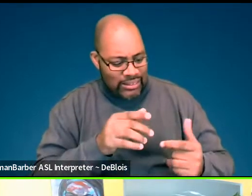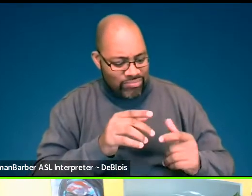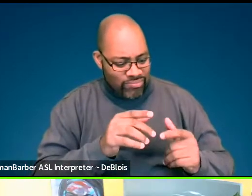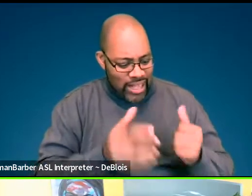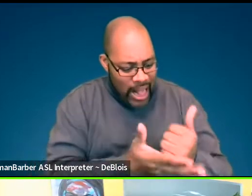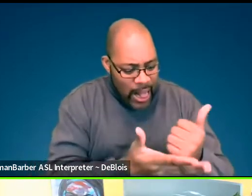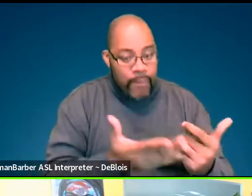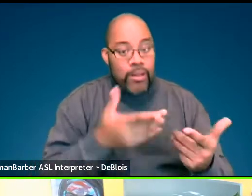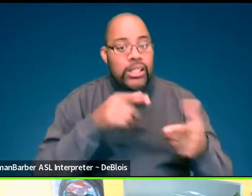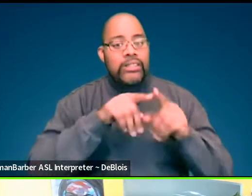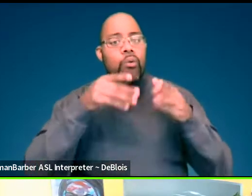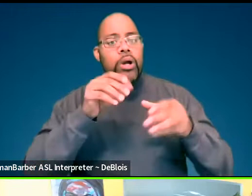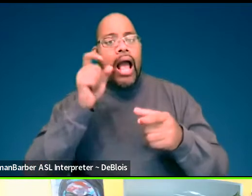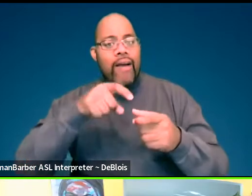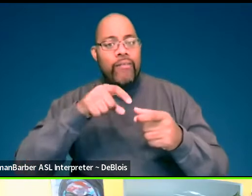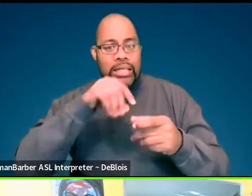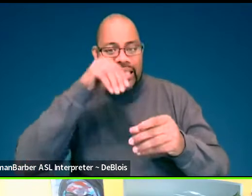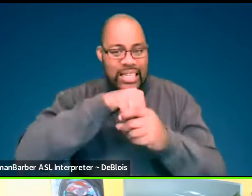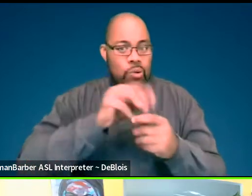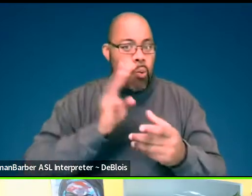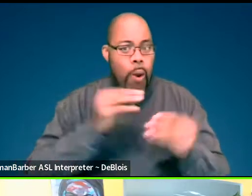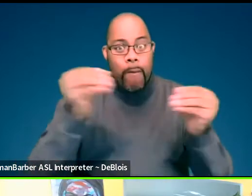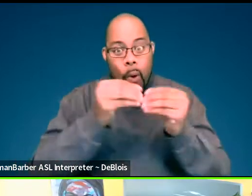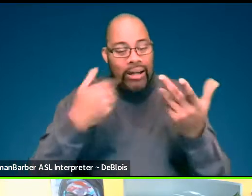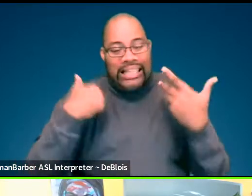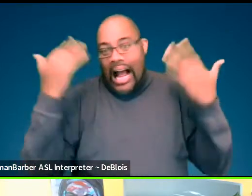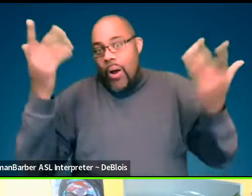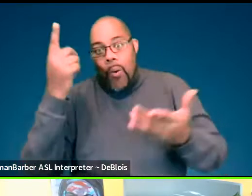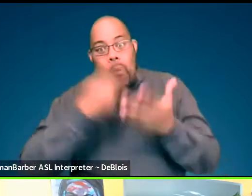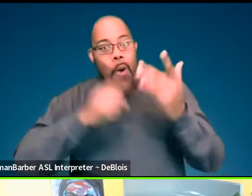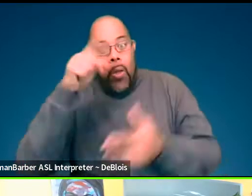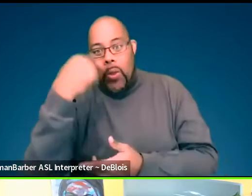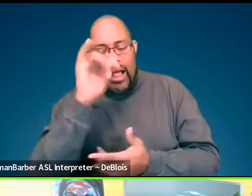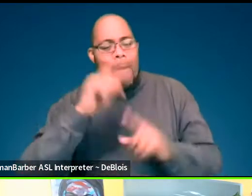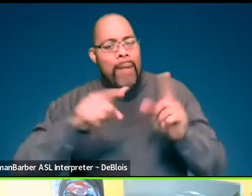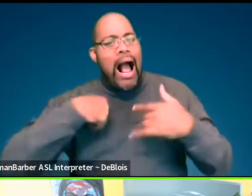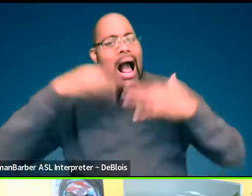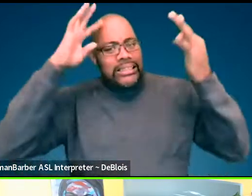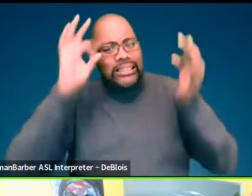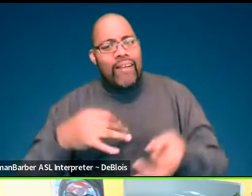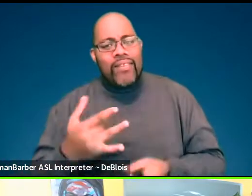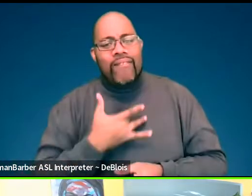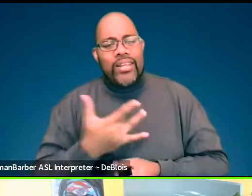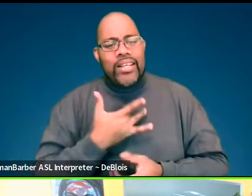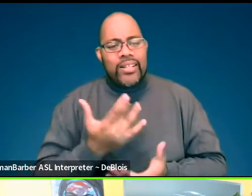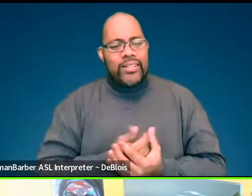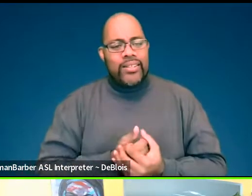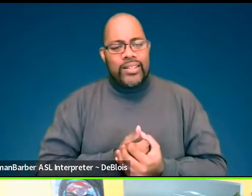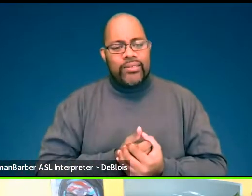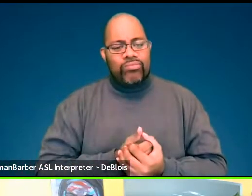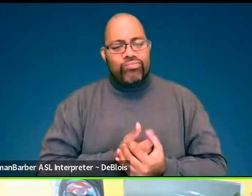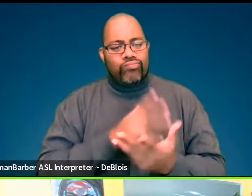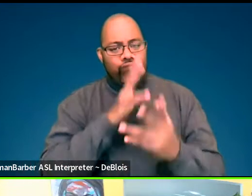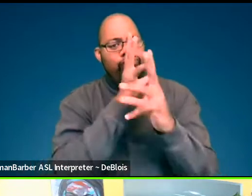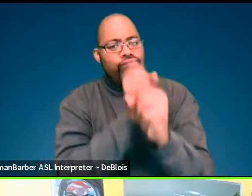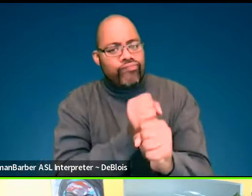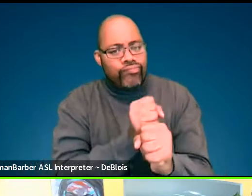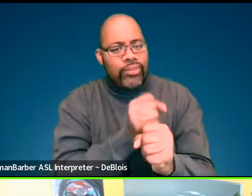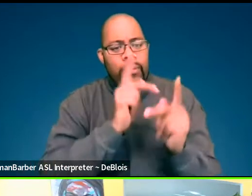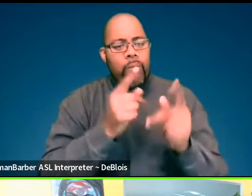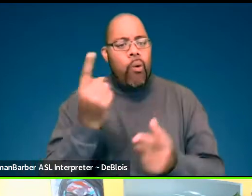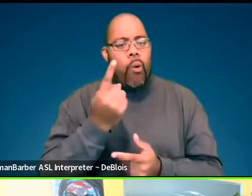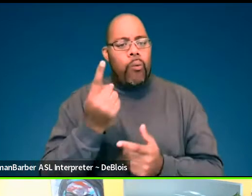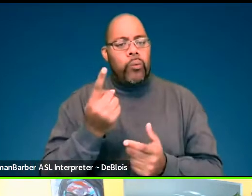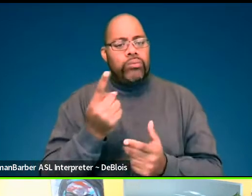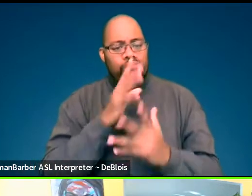in the water more. I don't know what it looks like, but I definitely feel drawn to, and people always